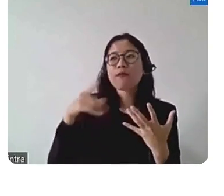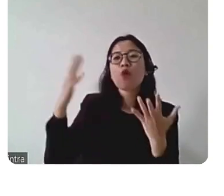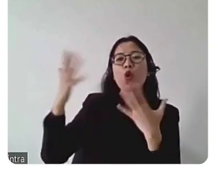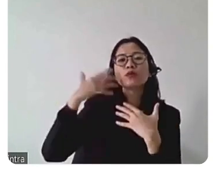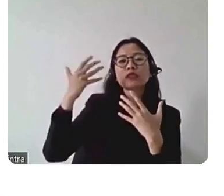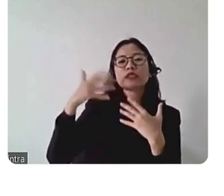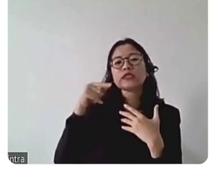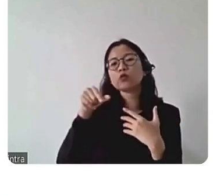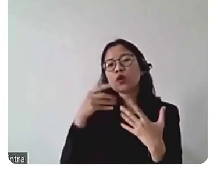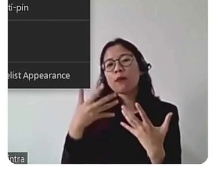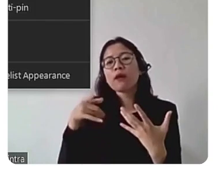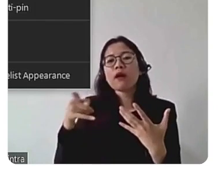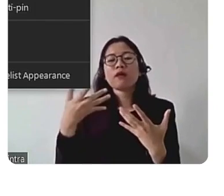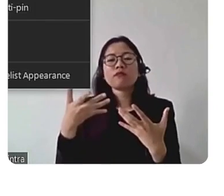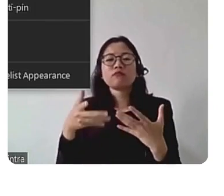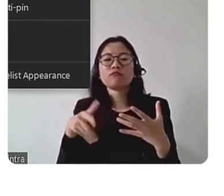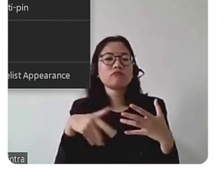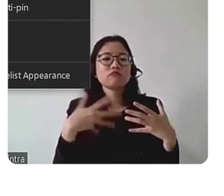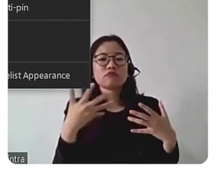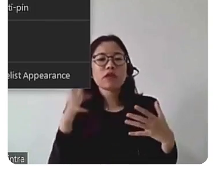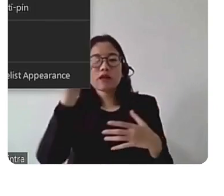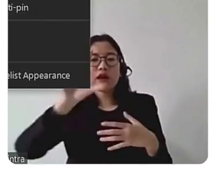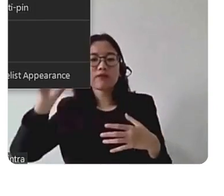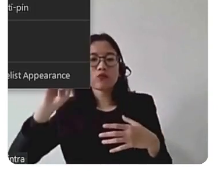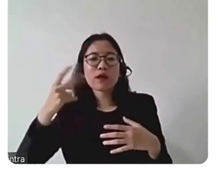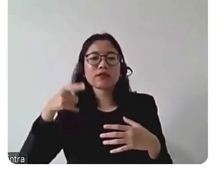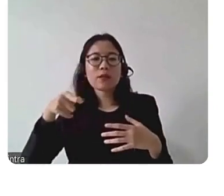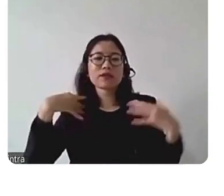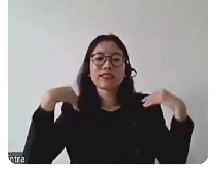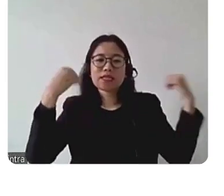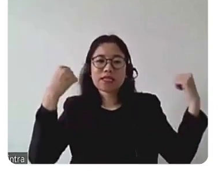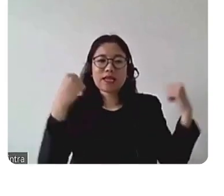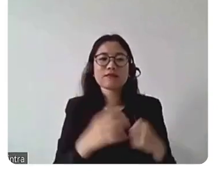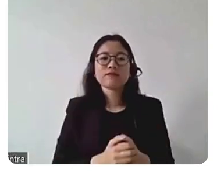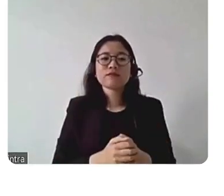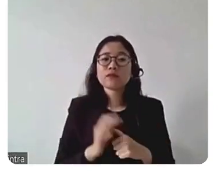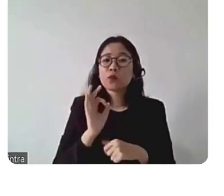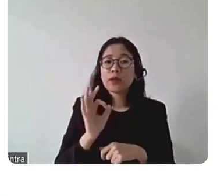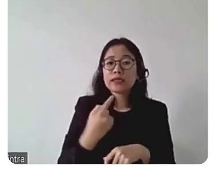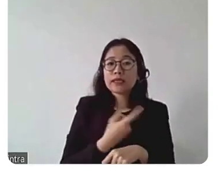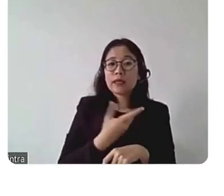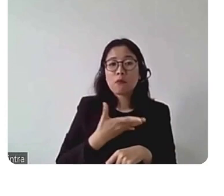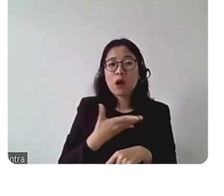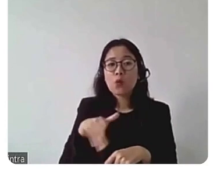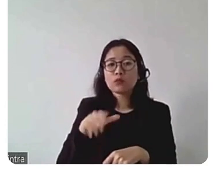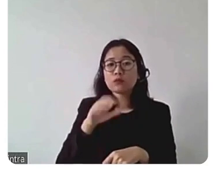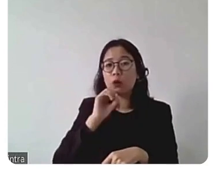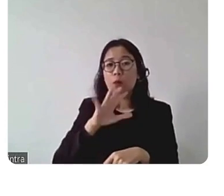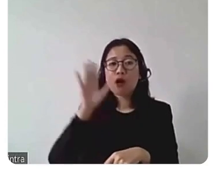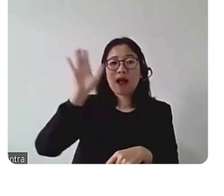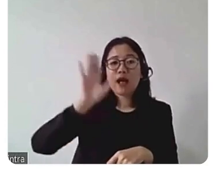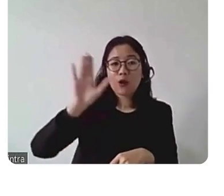health as well. And I would like also to say hello to Pak Dekan